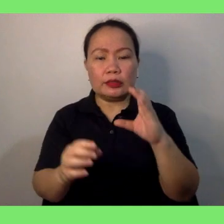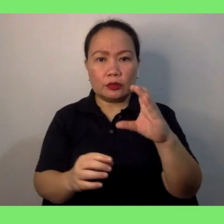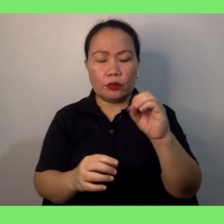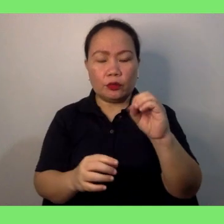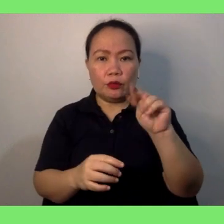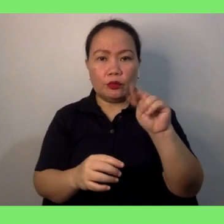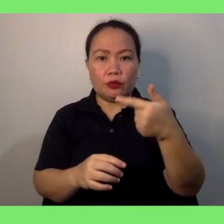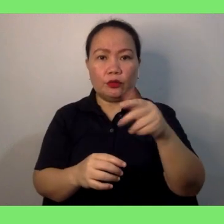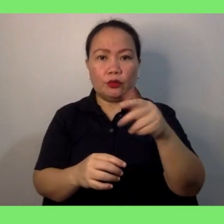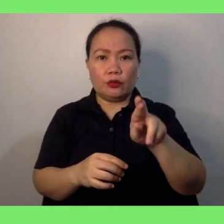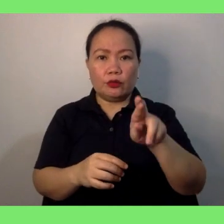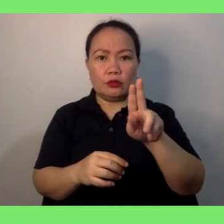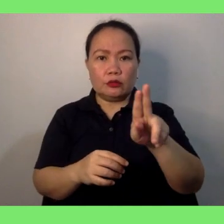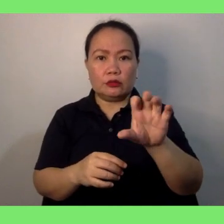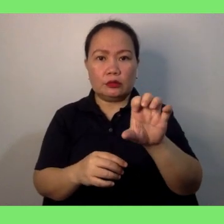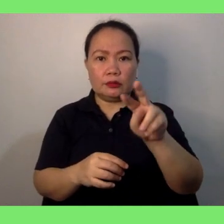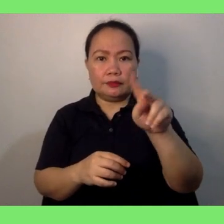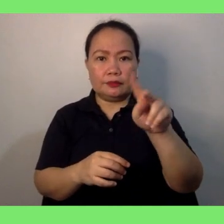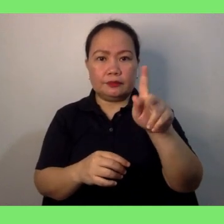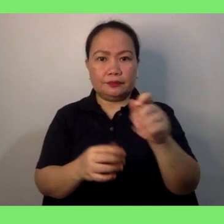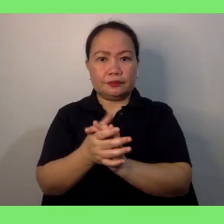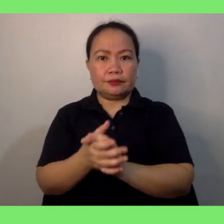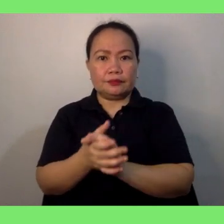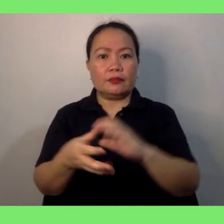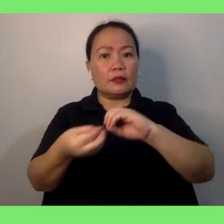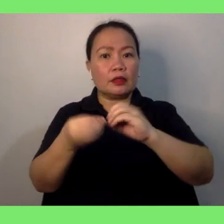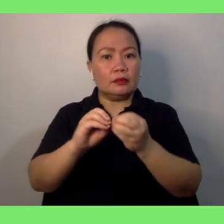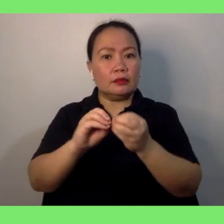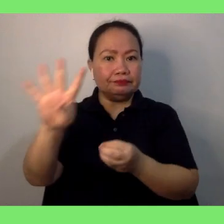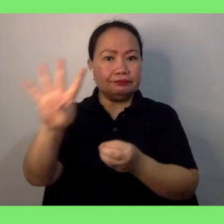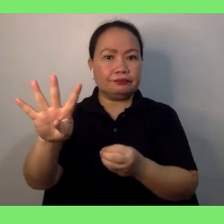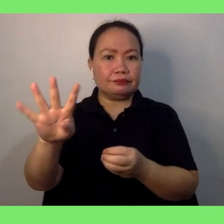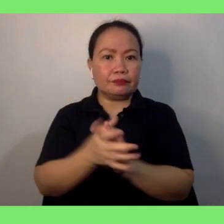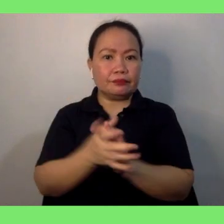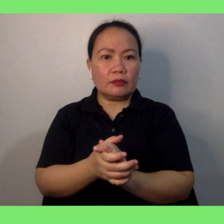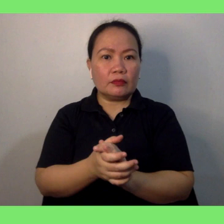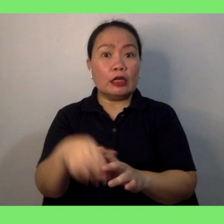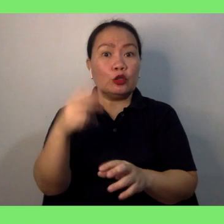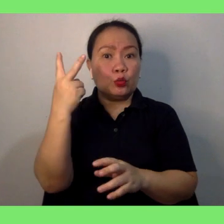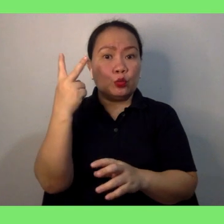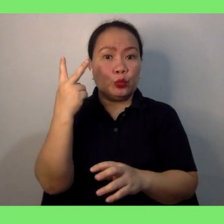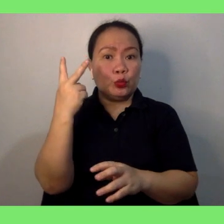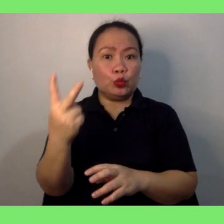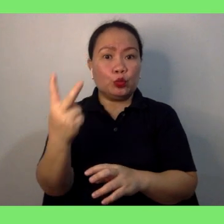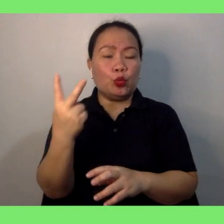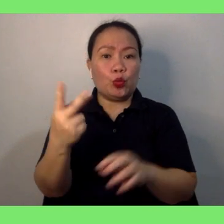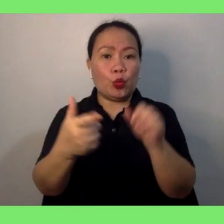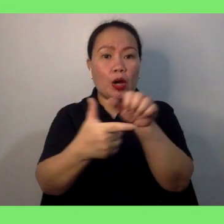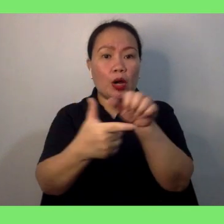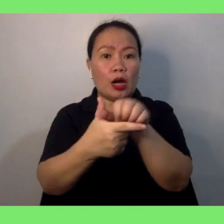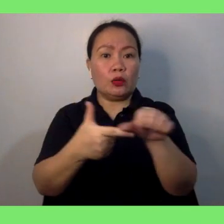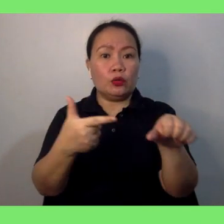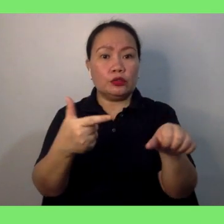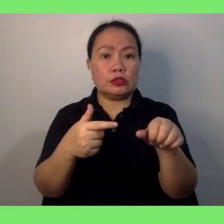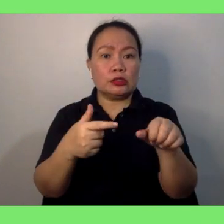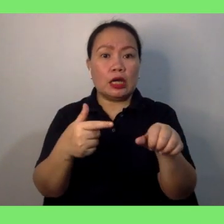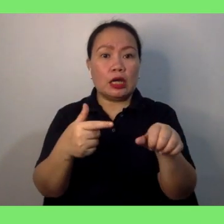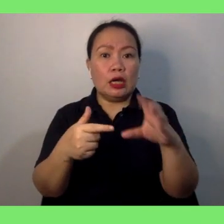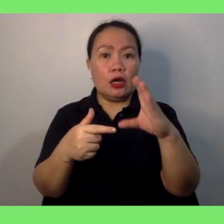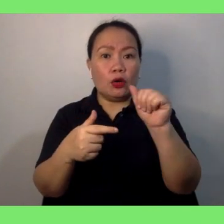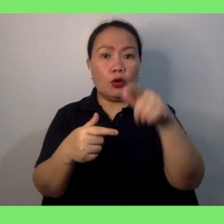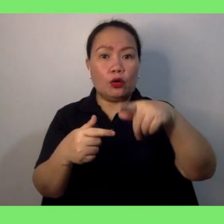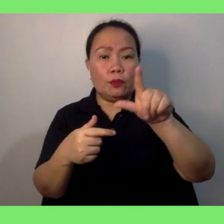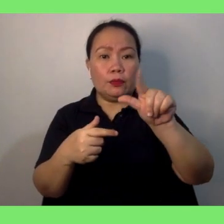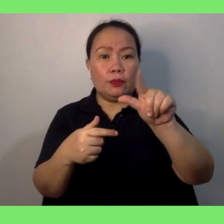sukat. Now, how about the angles are two coplanar angles that have a common side and a common vertex but